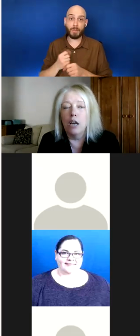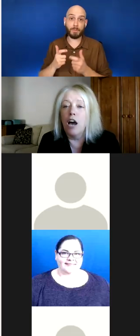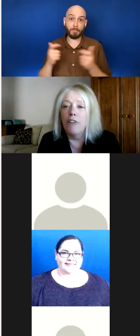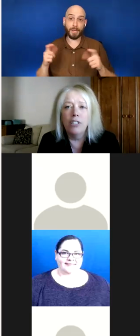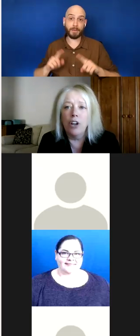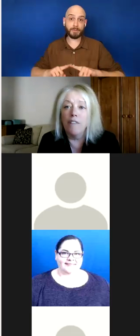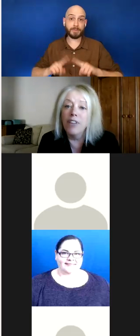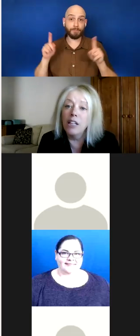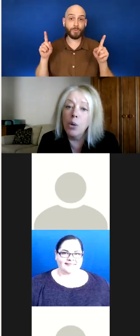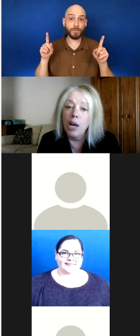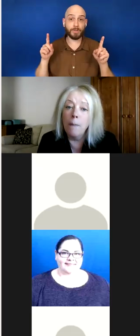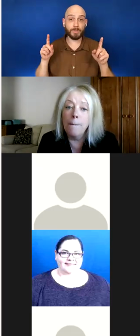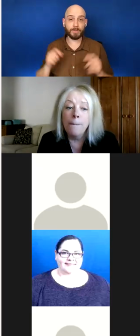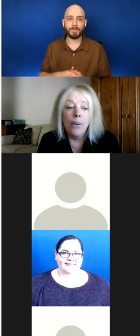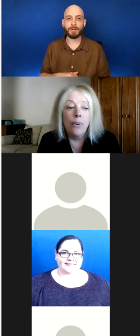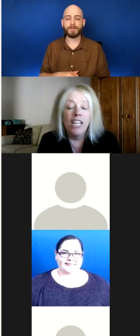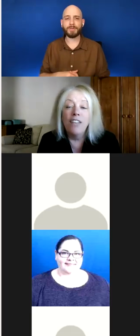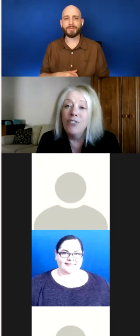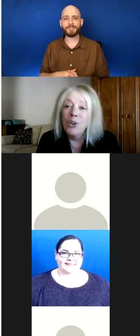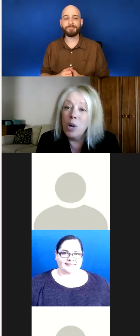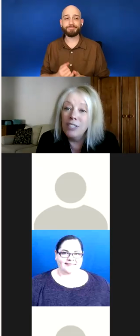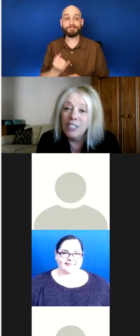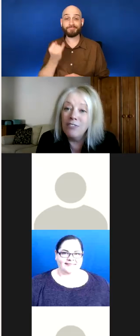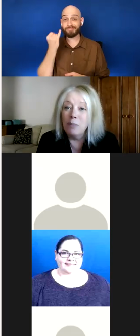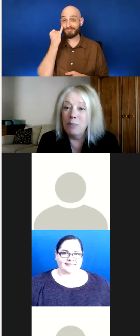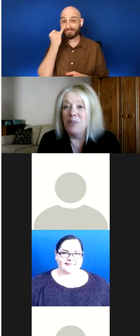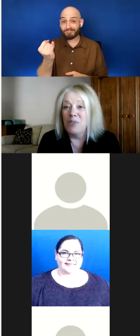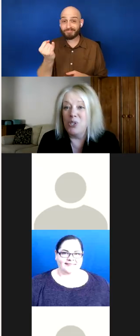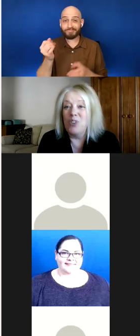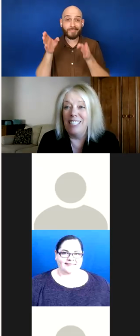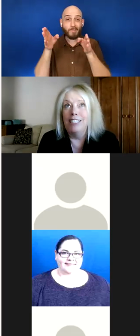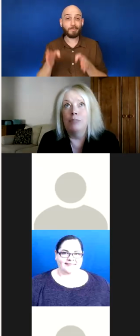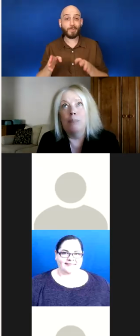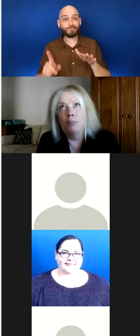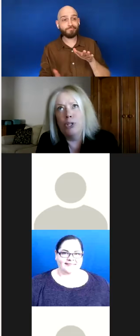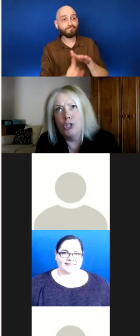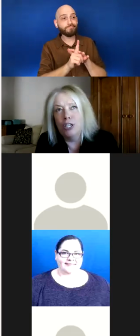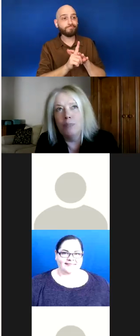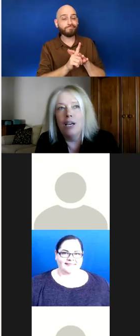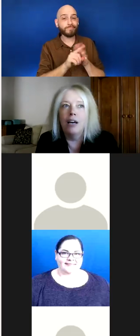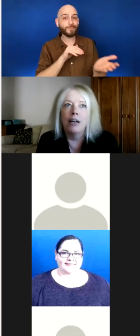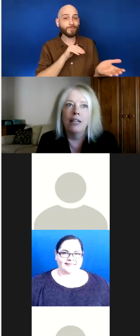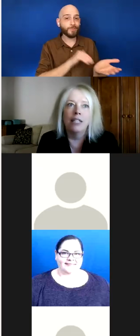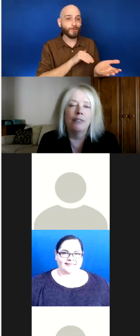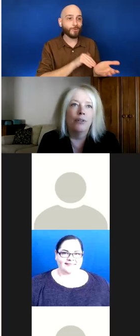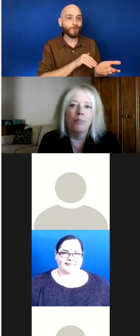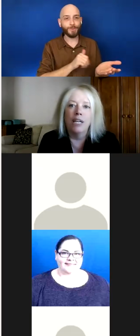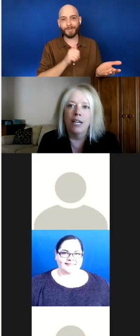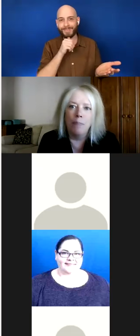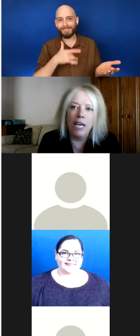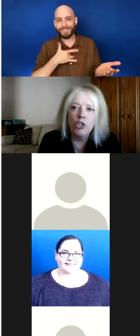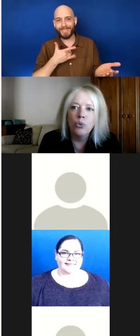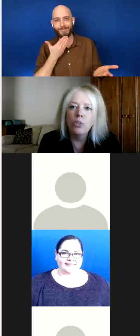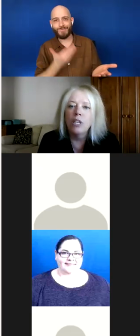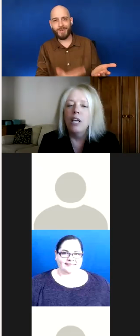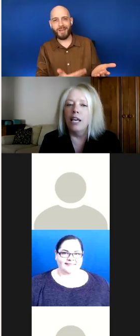in, often they're not feeling well, or even for a wellness visit, maybe they're stressed. Is my blood pressure going to be high? Am I going to